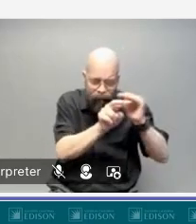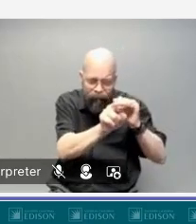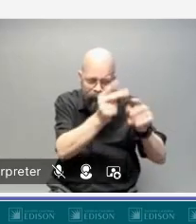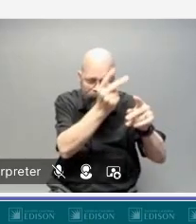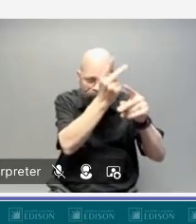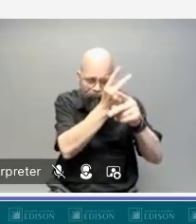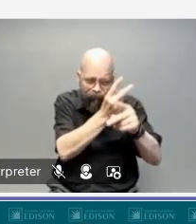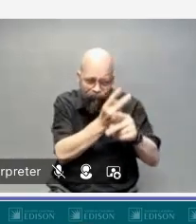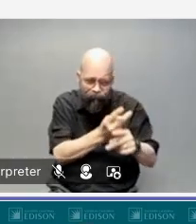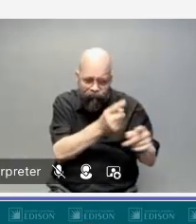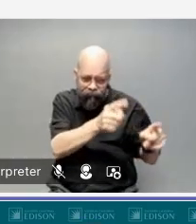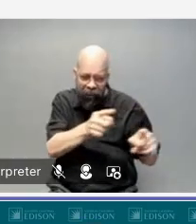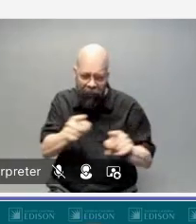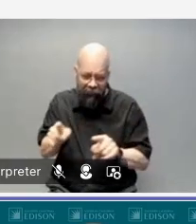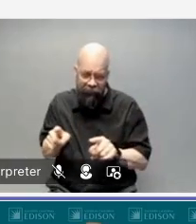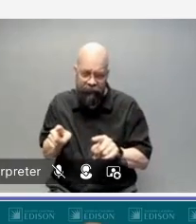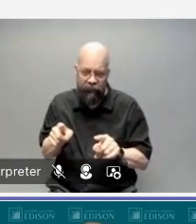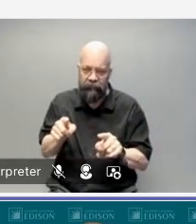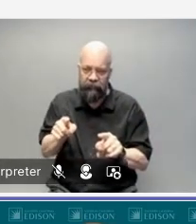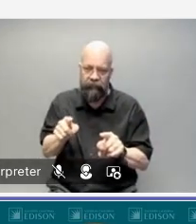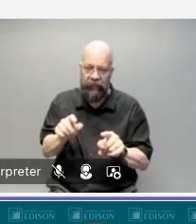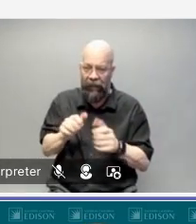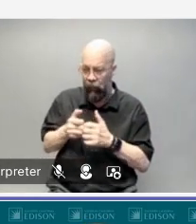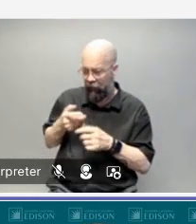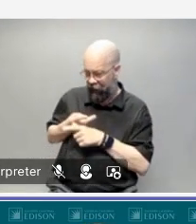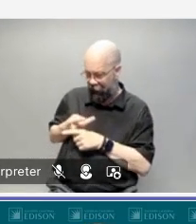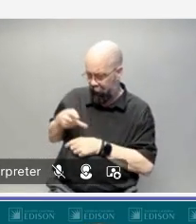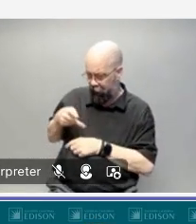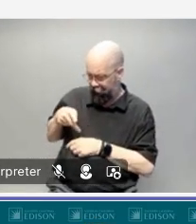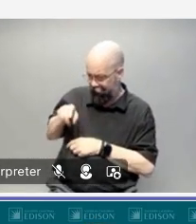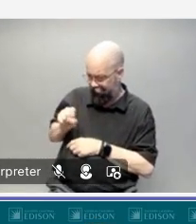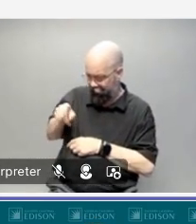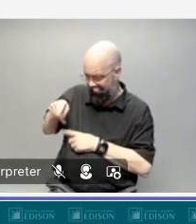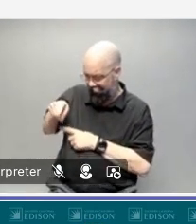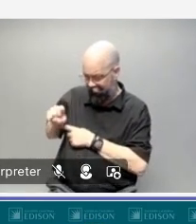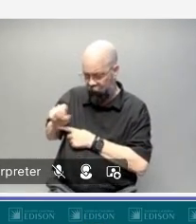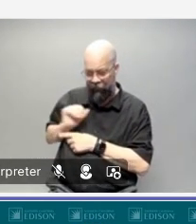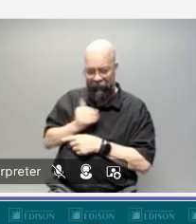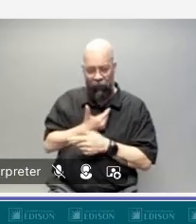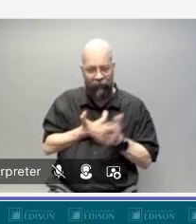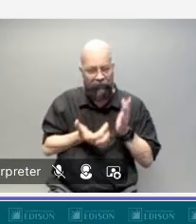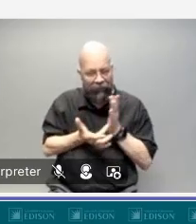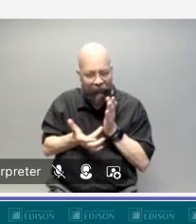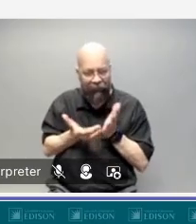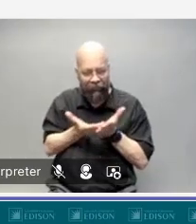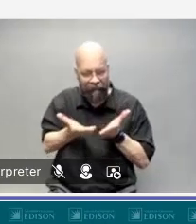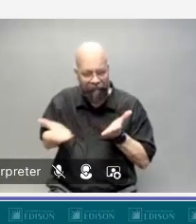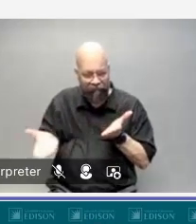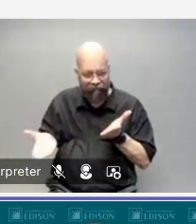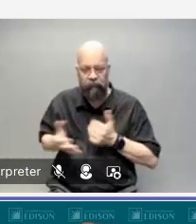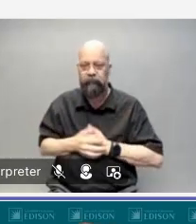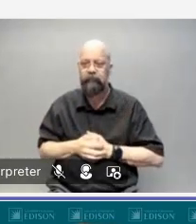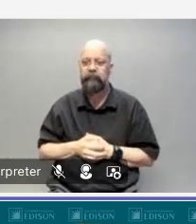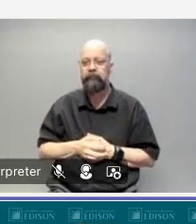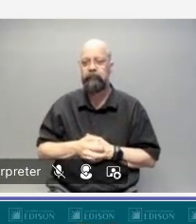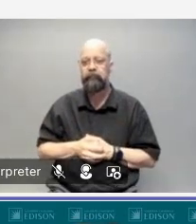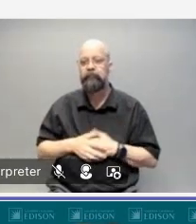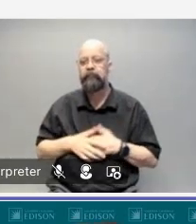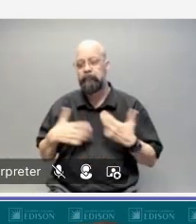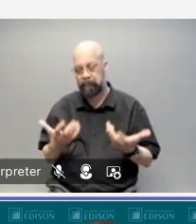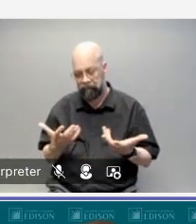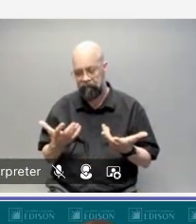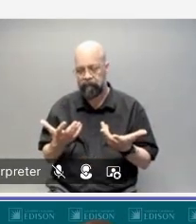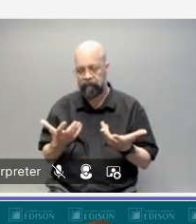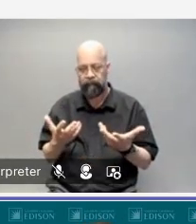and sort of how we do PSPS with some of the tools that we have available. To talk a little bit about what we can expect for